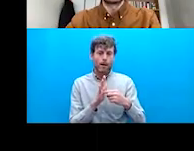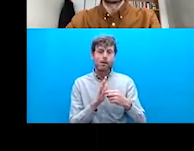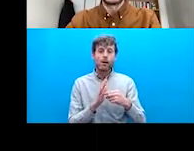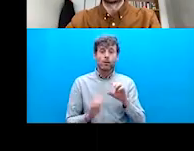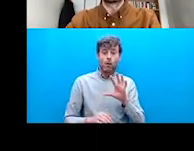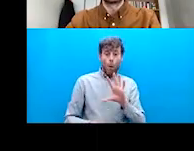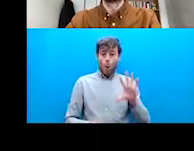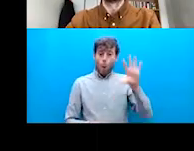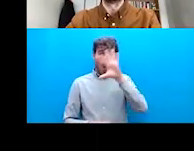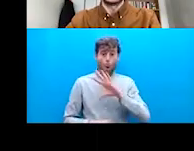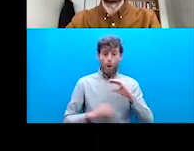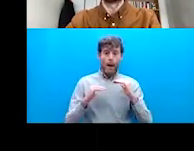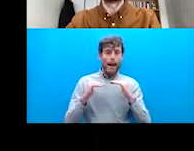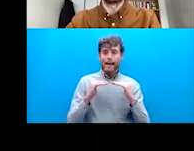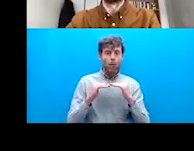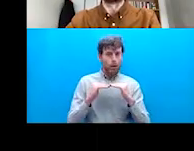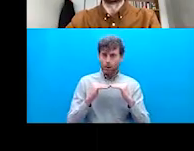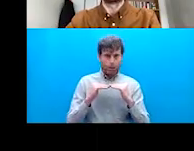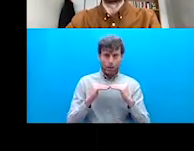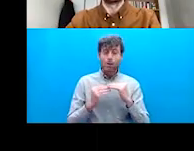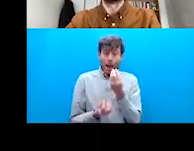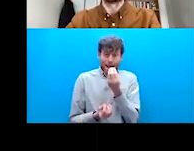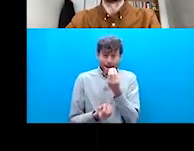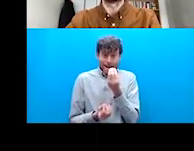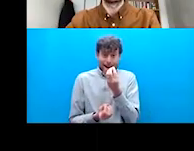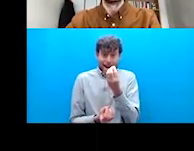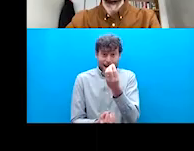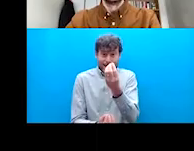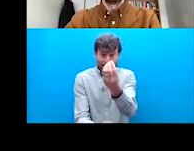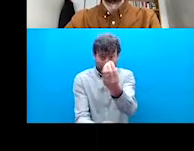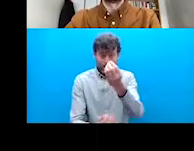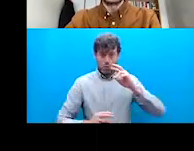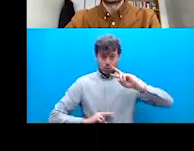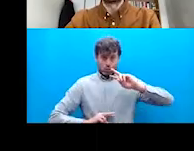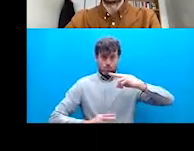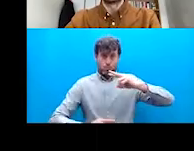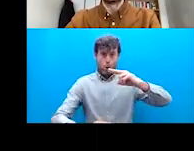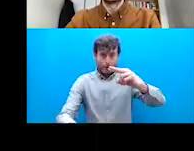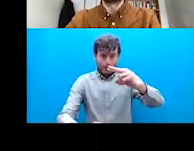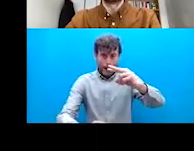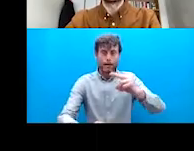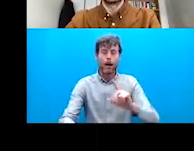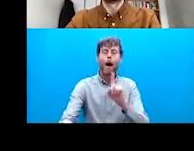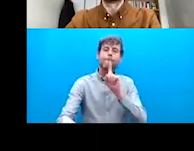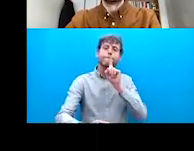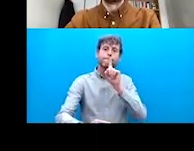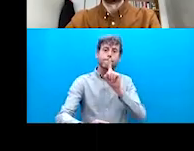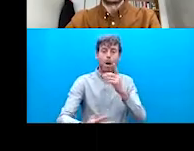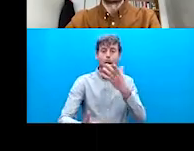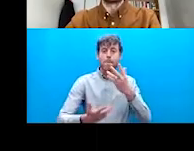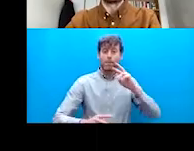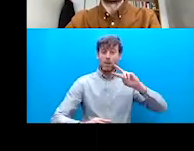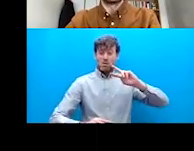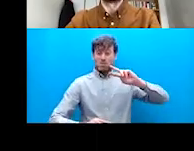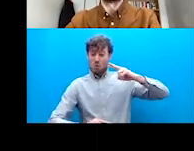in general, both streams will be active and will participate in processing, but the balance between them may change